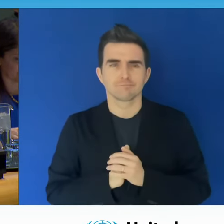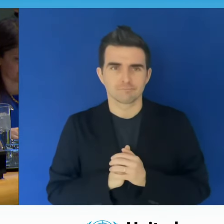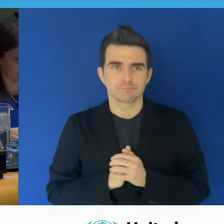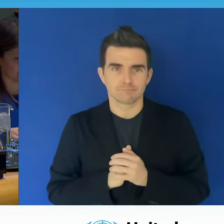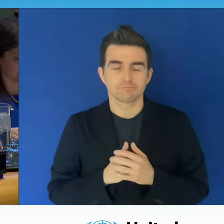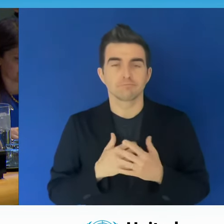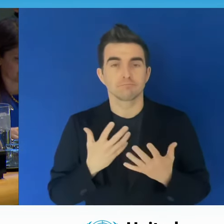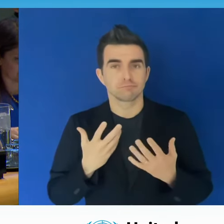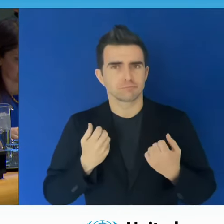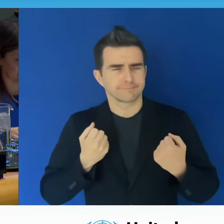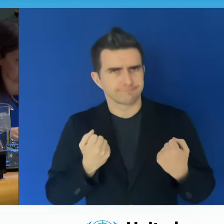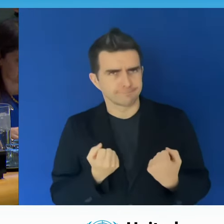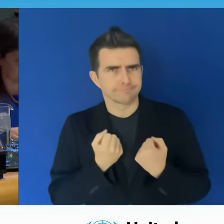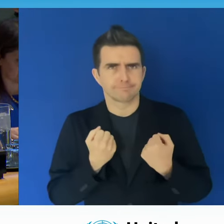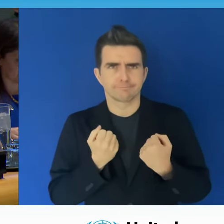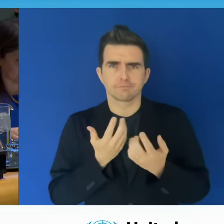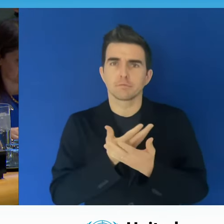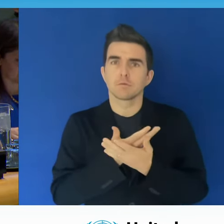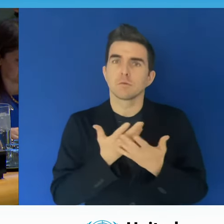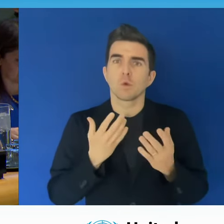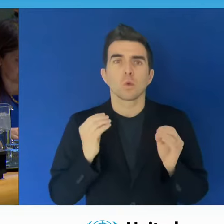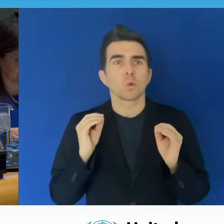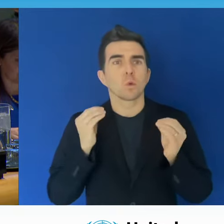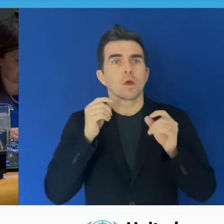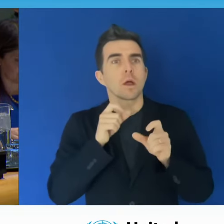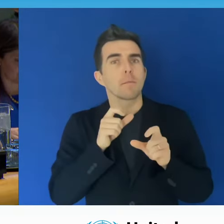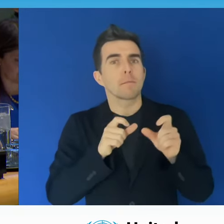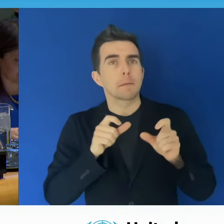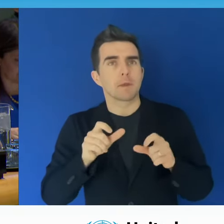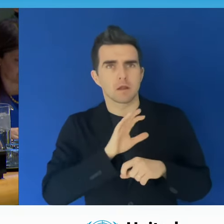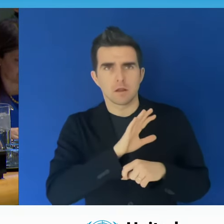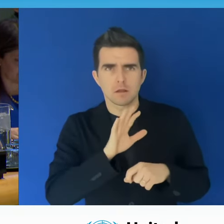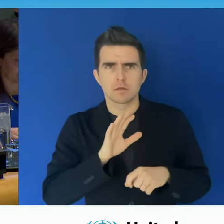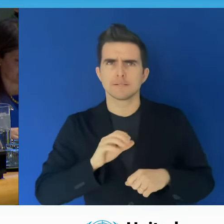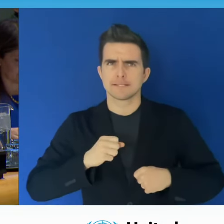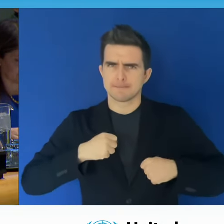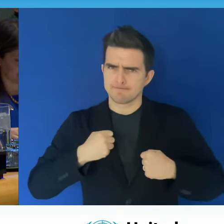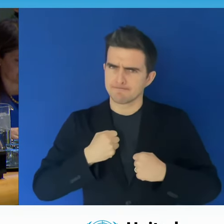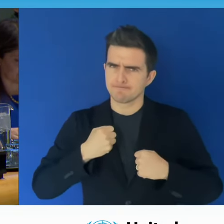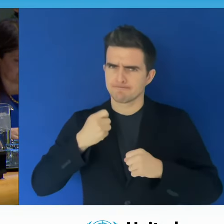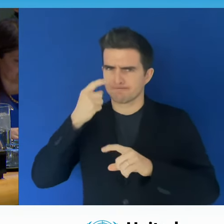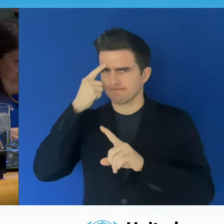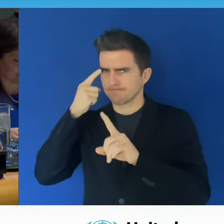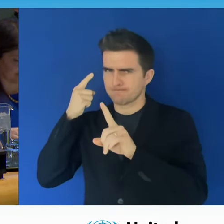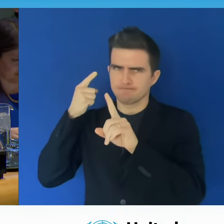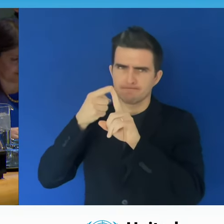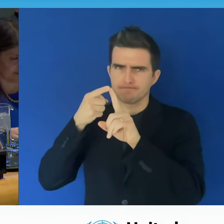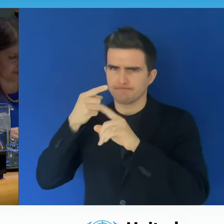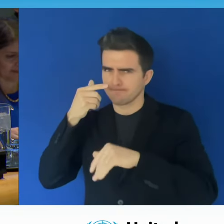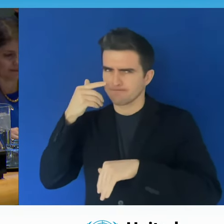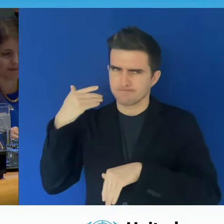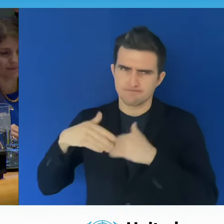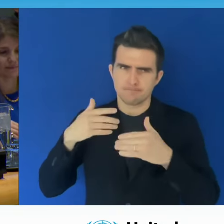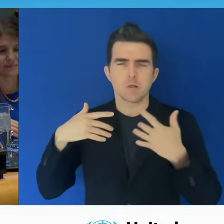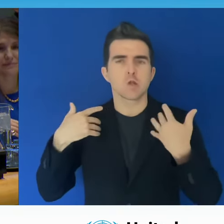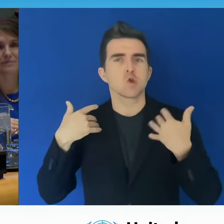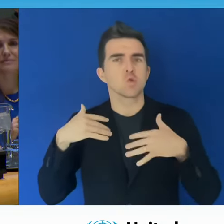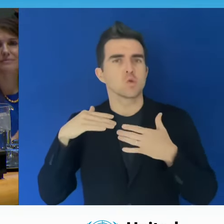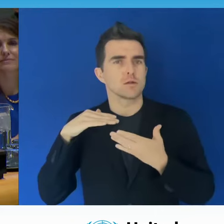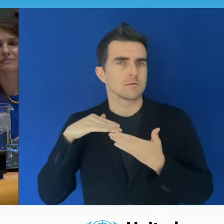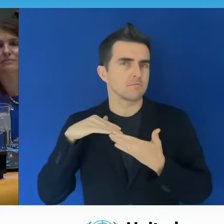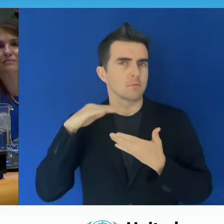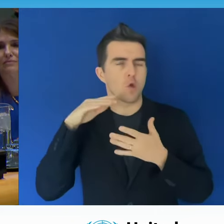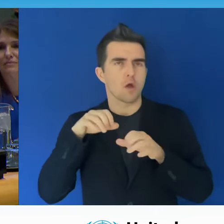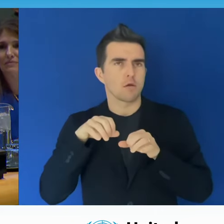them linked. The Sustainable Development Goals are way off track. This means children hungry,